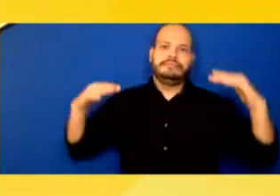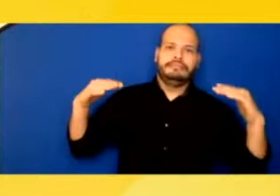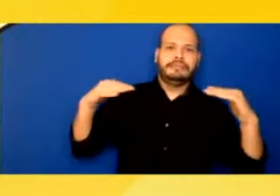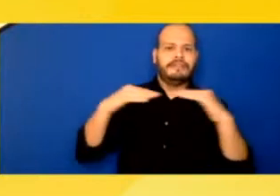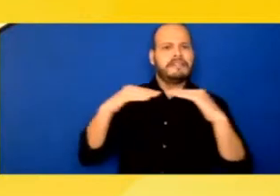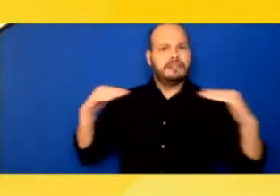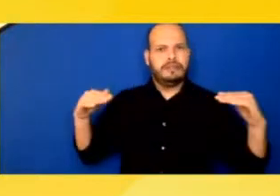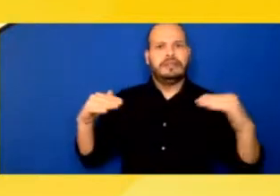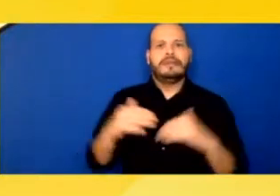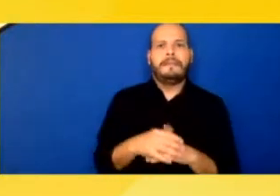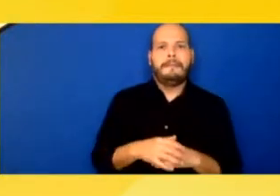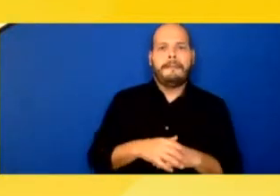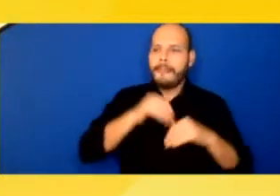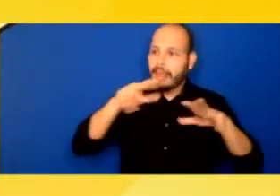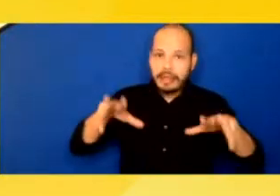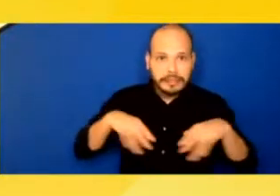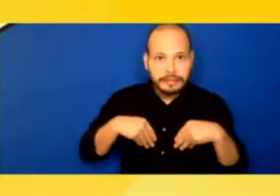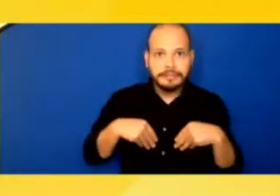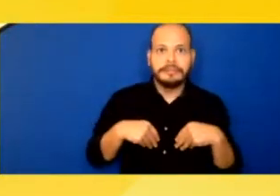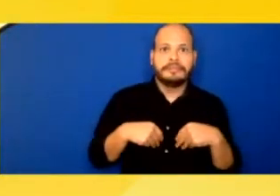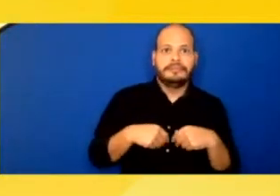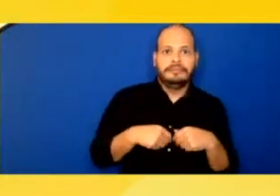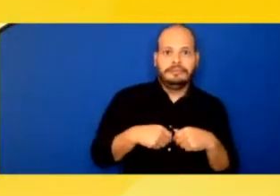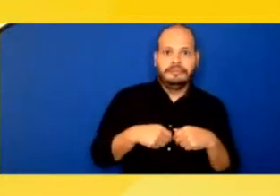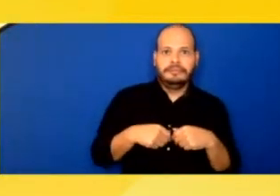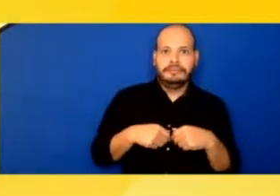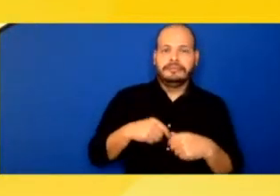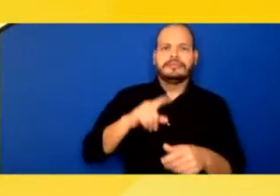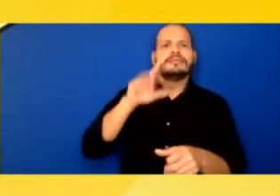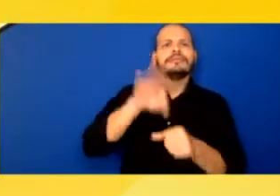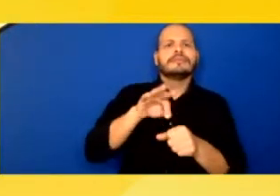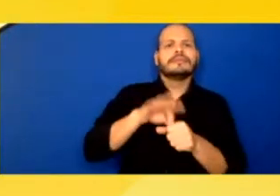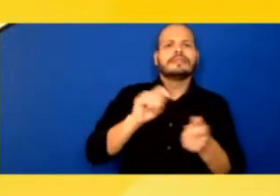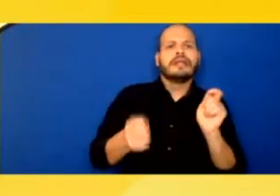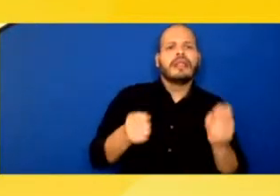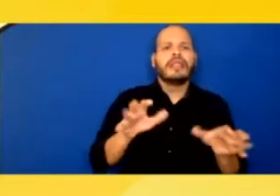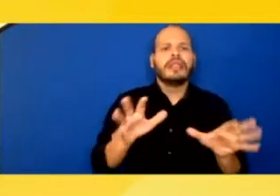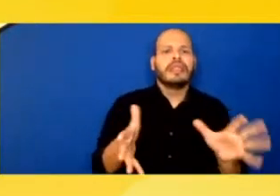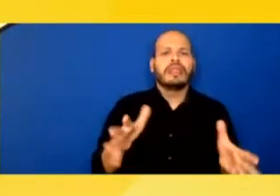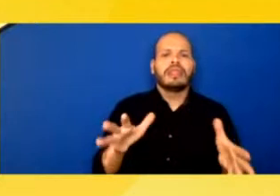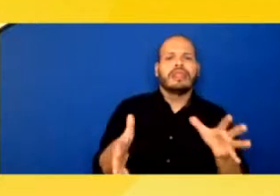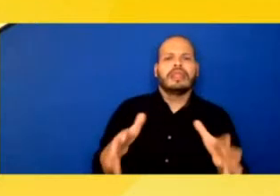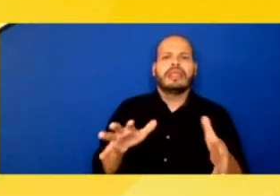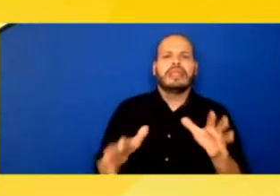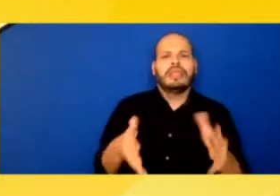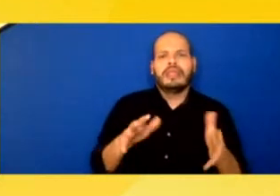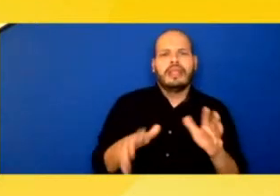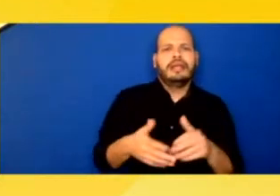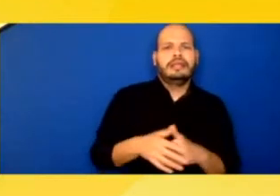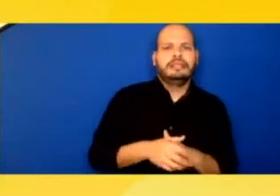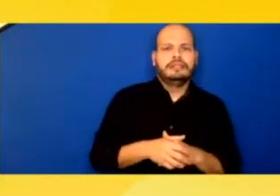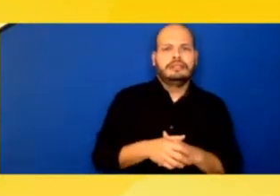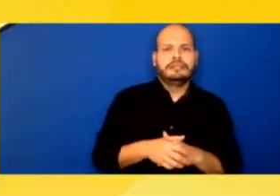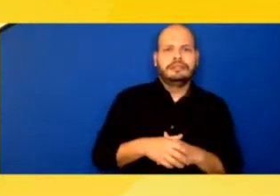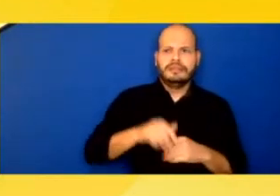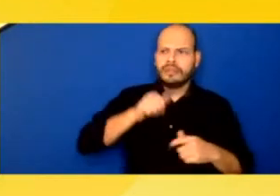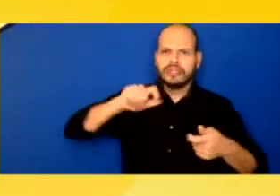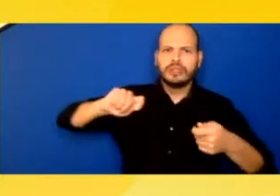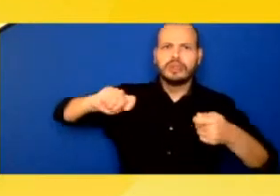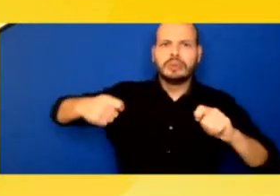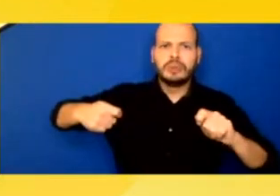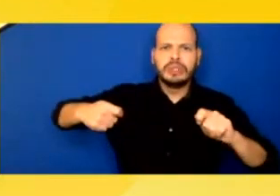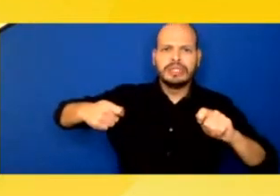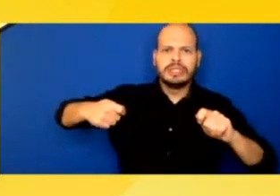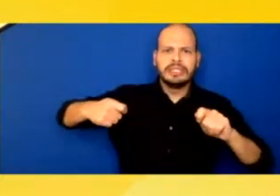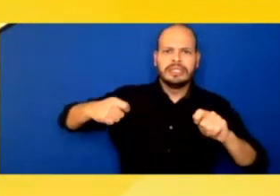a bribe blinds the eyes of the wise and twists the words of the innocent. Follow justice, justice mm-hmm.